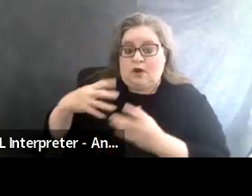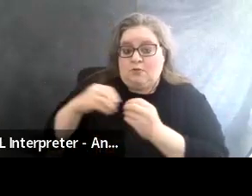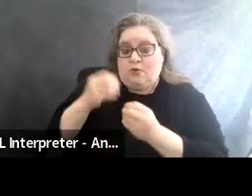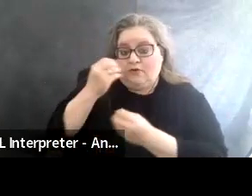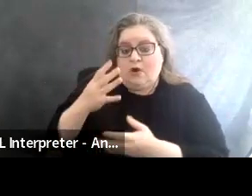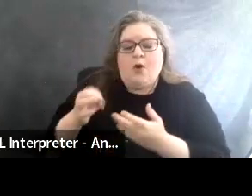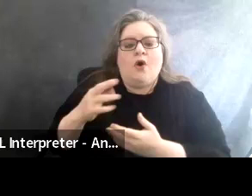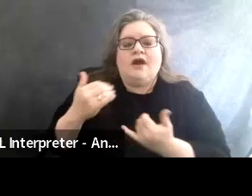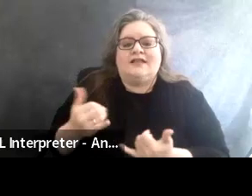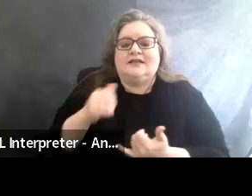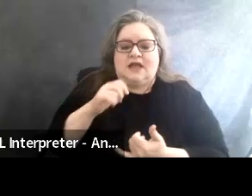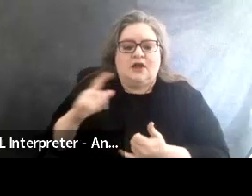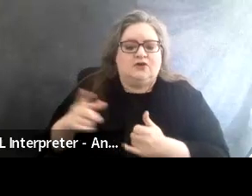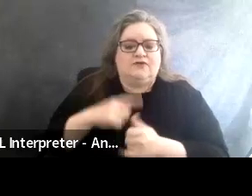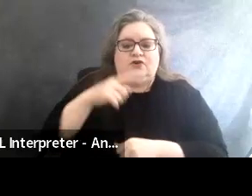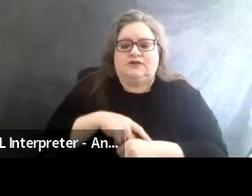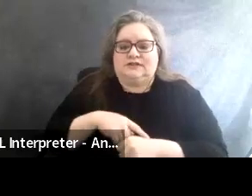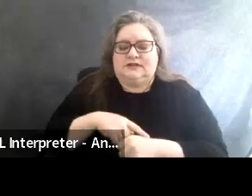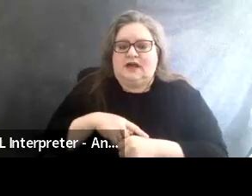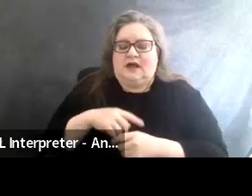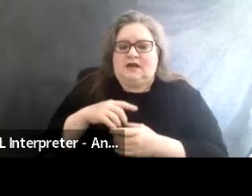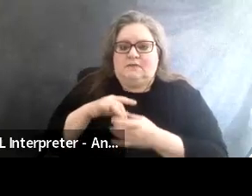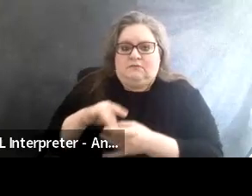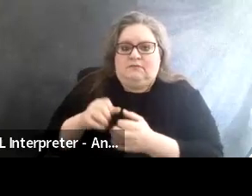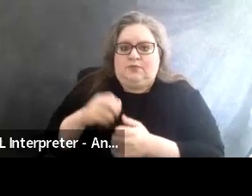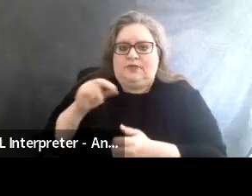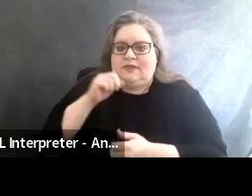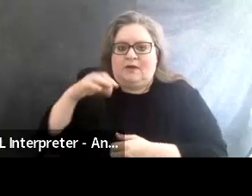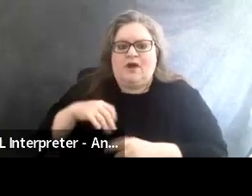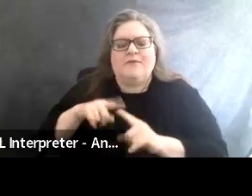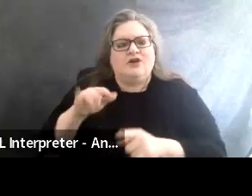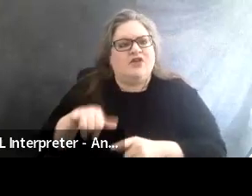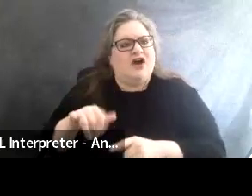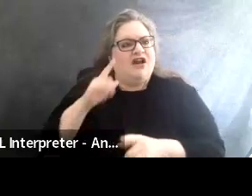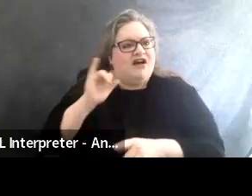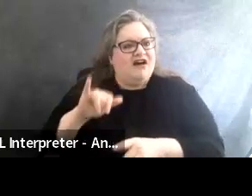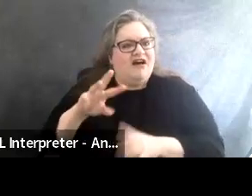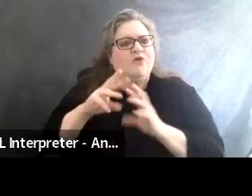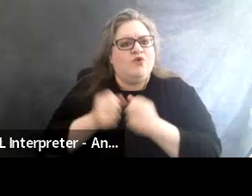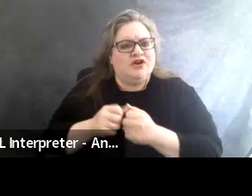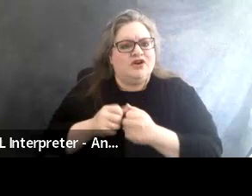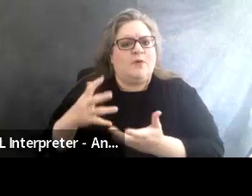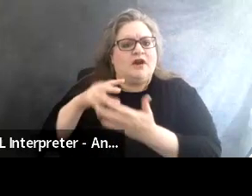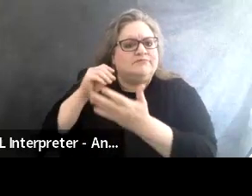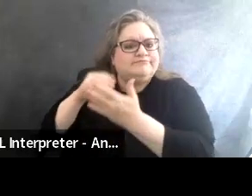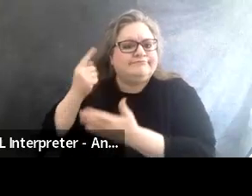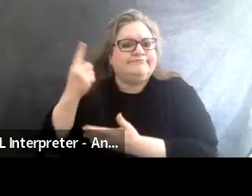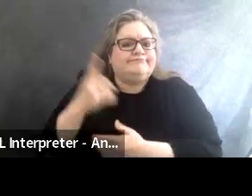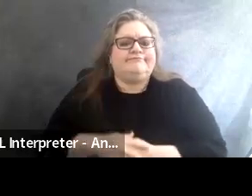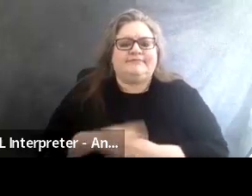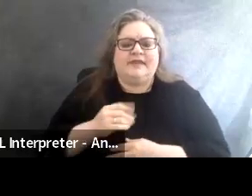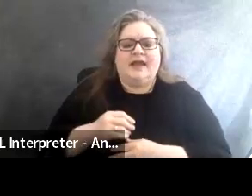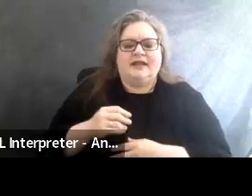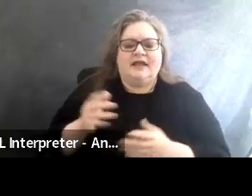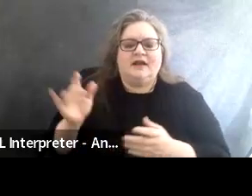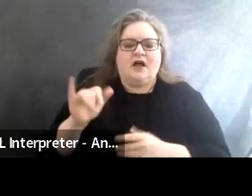not your first nonprofit rodeo at all, but like you're like, hey, there was a workshop. I'm going to come to it. Maybe something else. And then I also